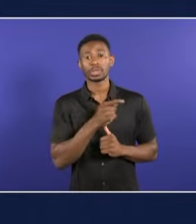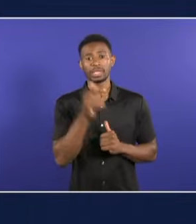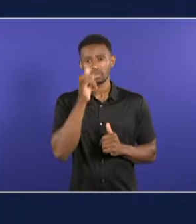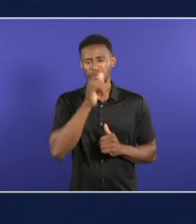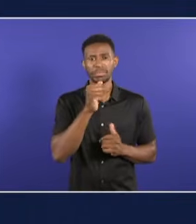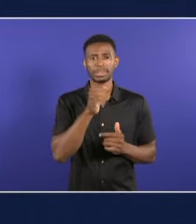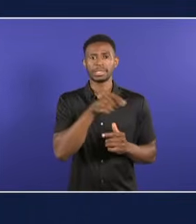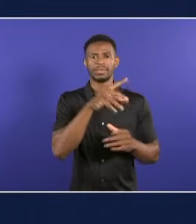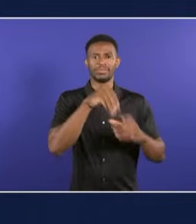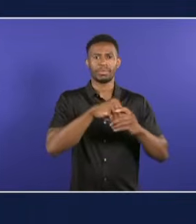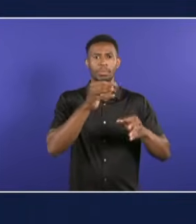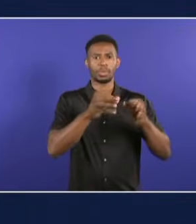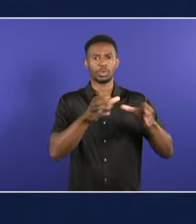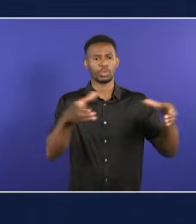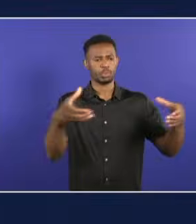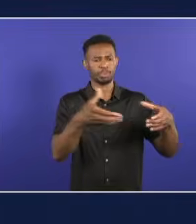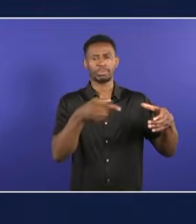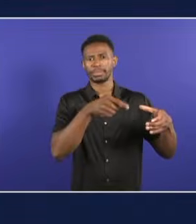overalls.